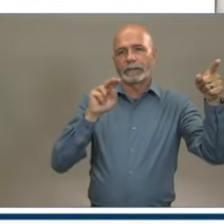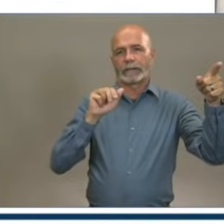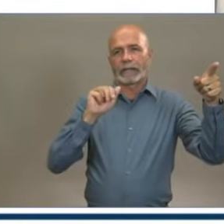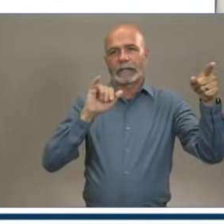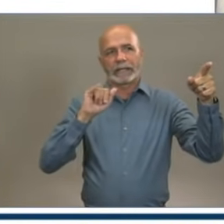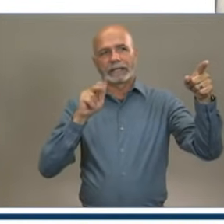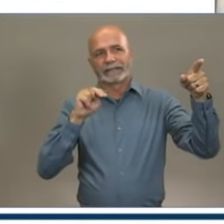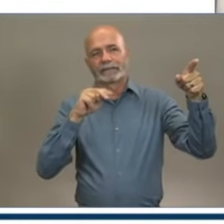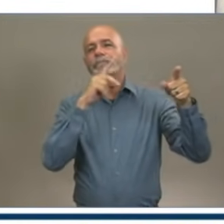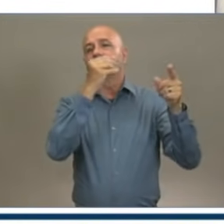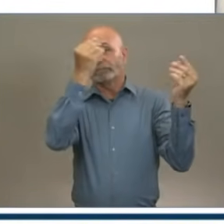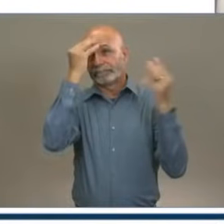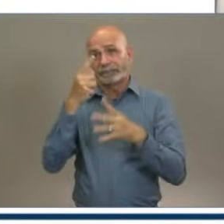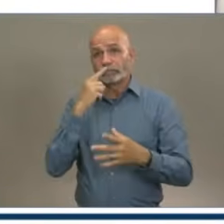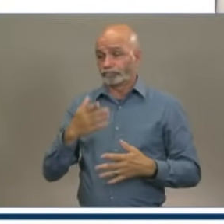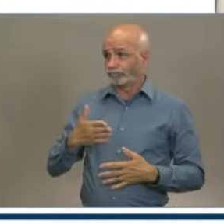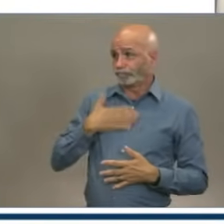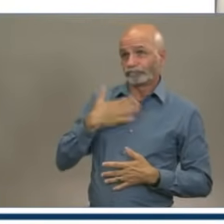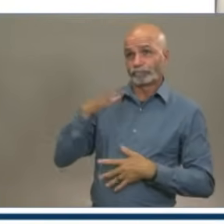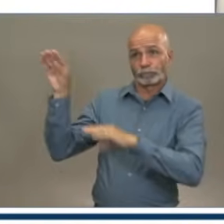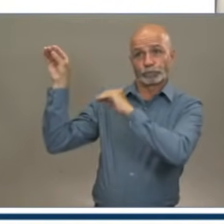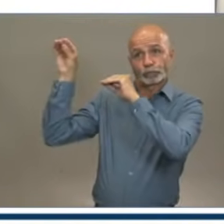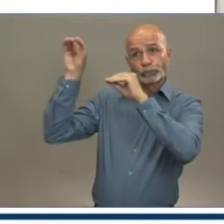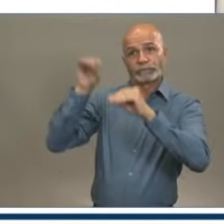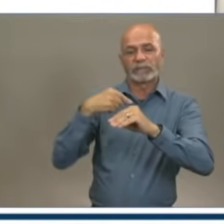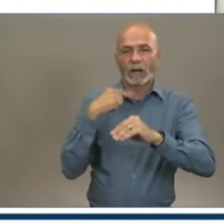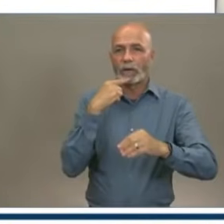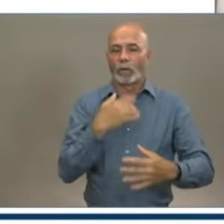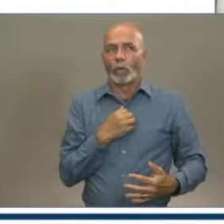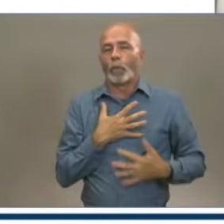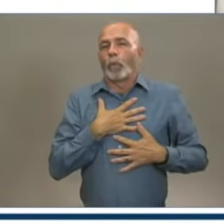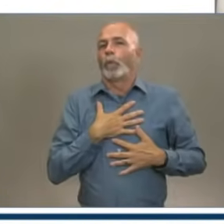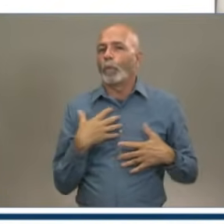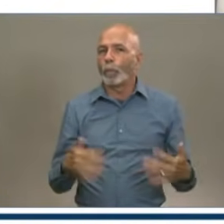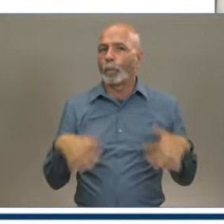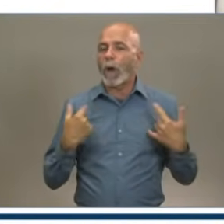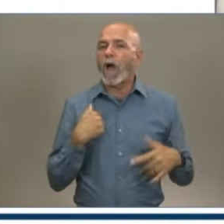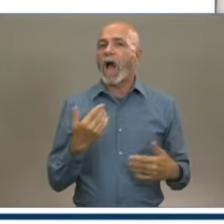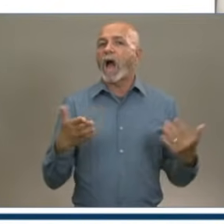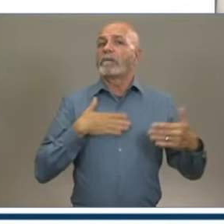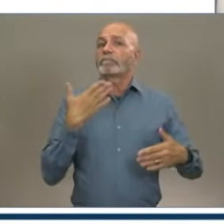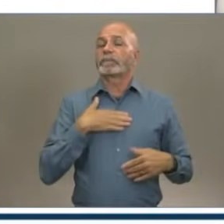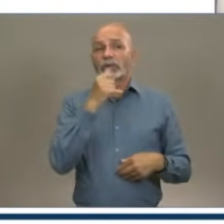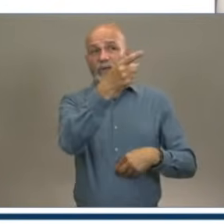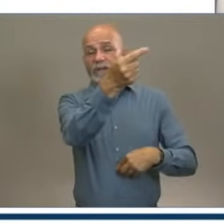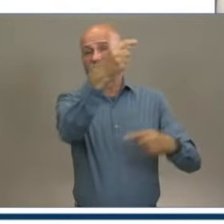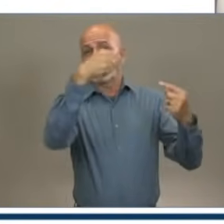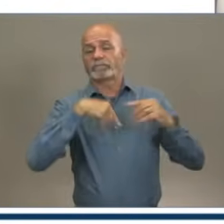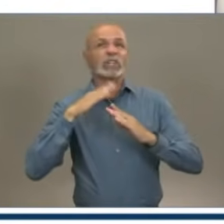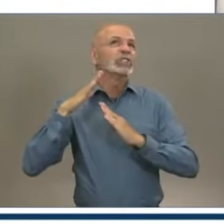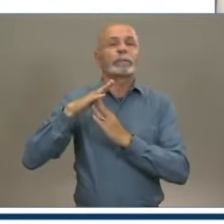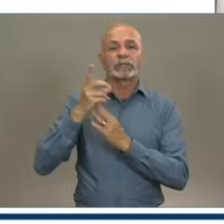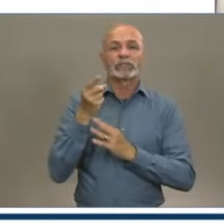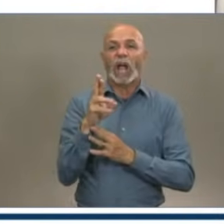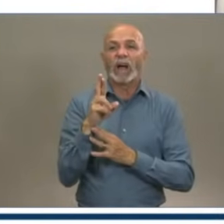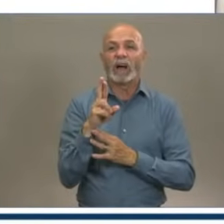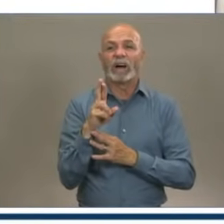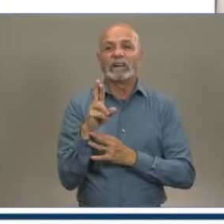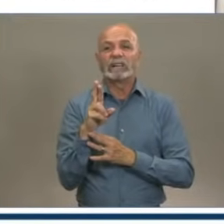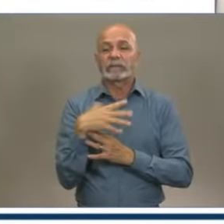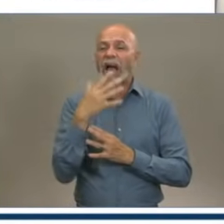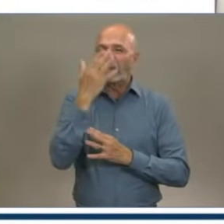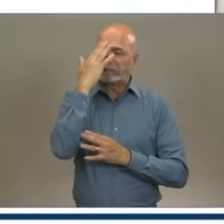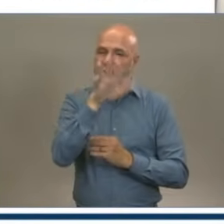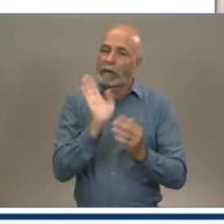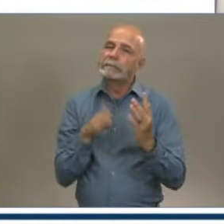certainly is a privilege on behalf of Nova Scotians to have you here and have you here as our top doctor to get us through this difficult time. And it's a privilege to work